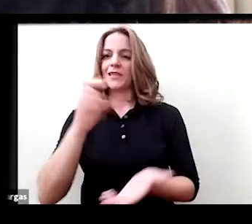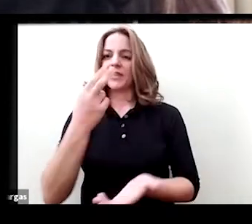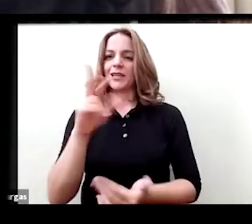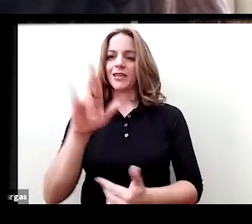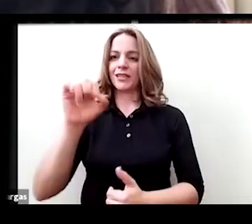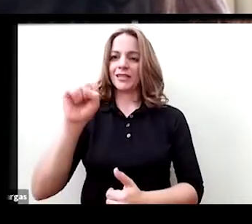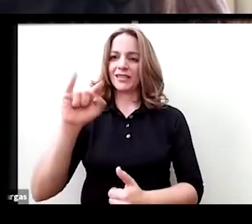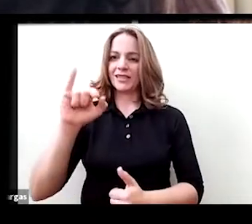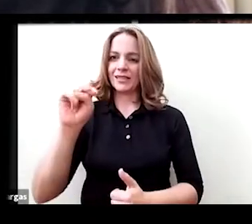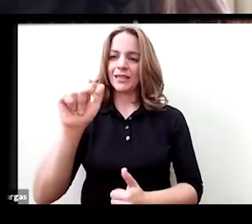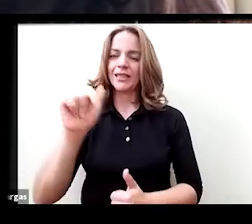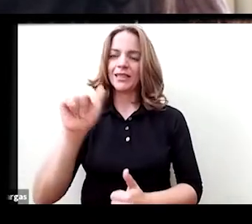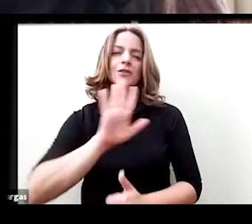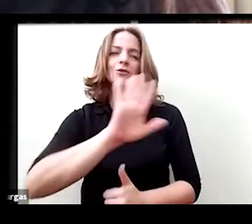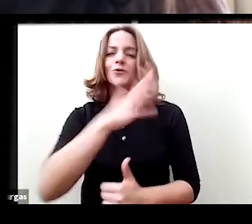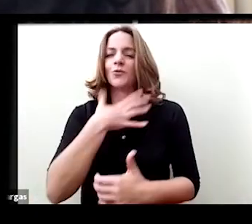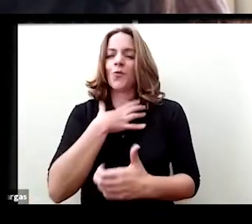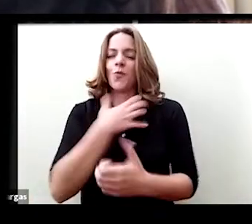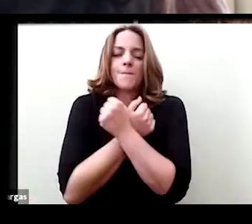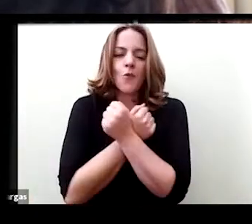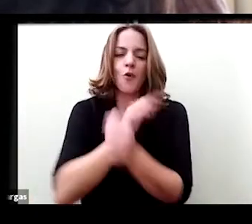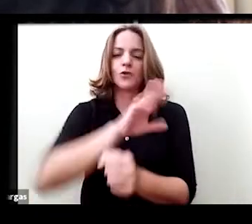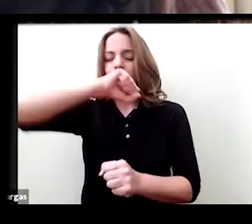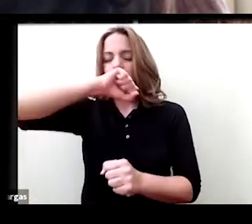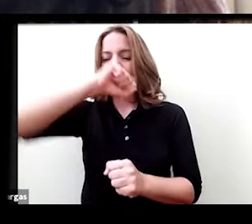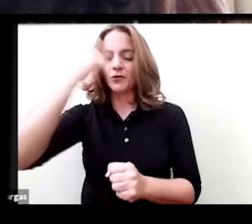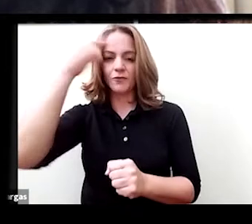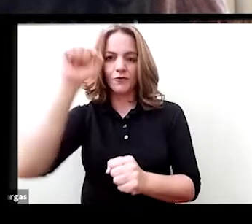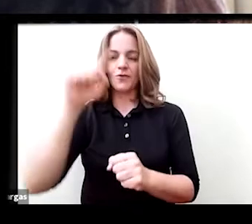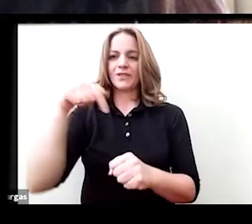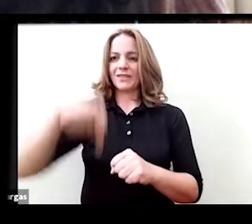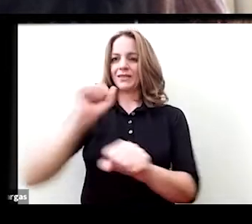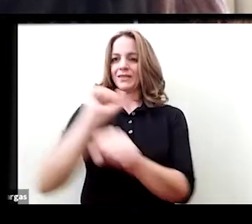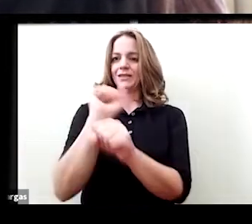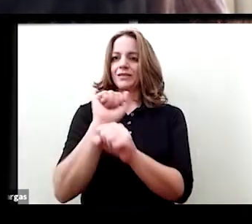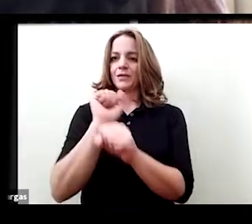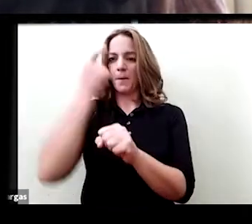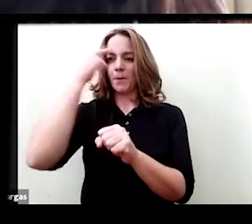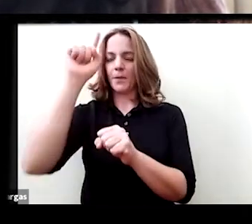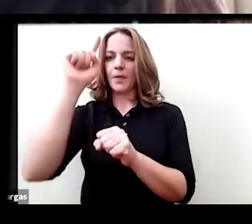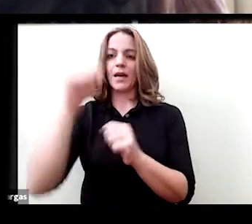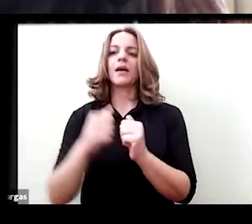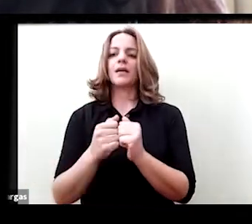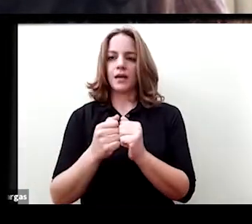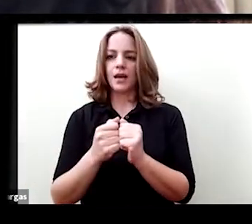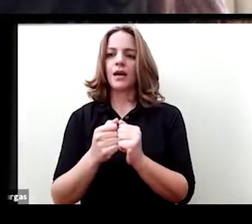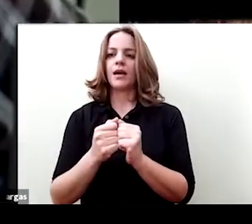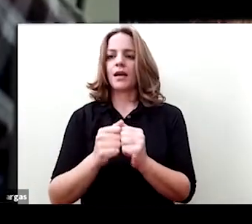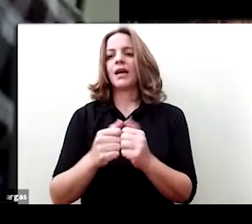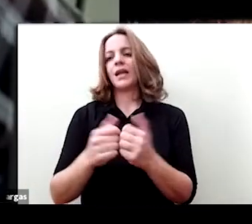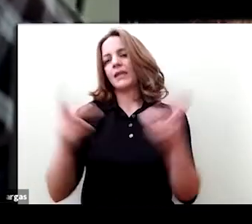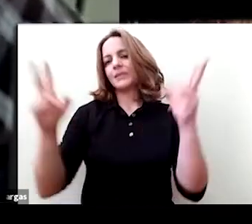had for a groundbreaking series like Realidades, something that